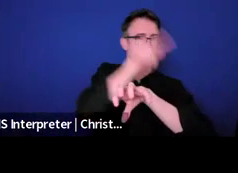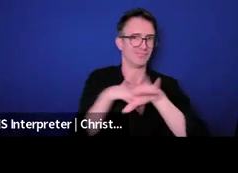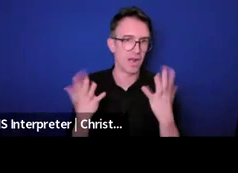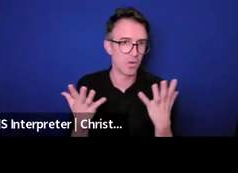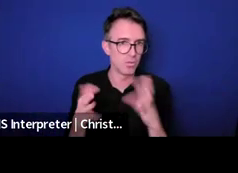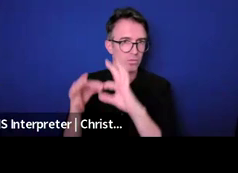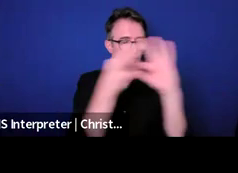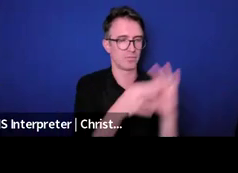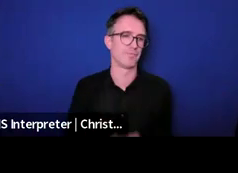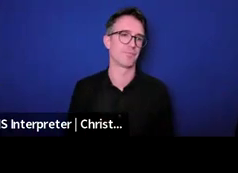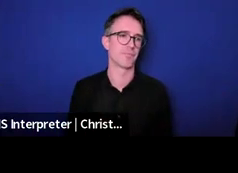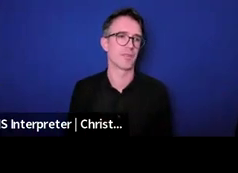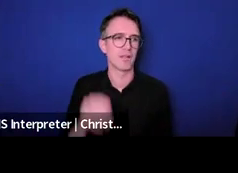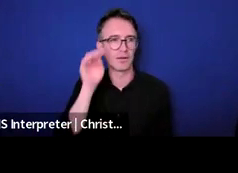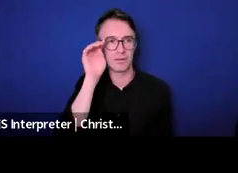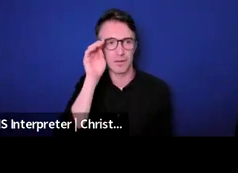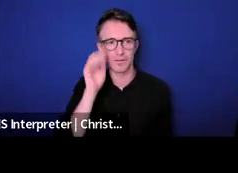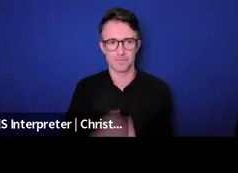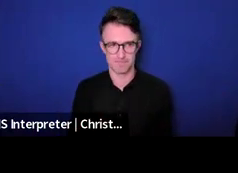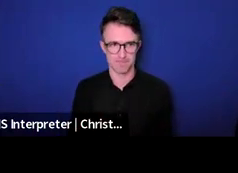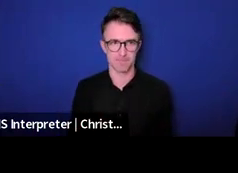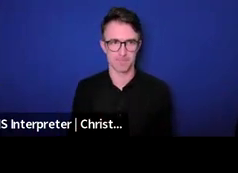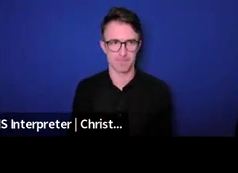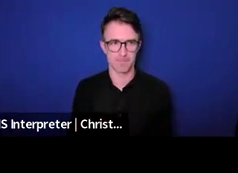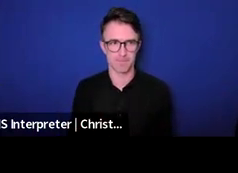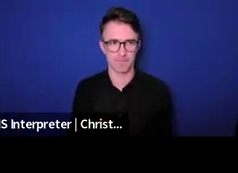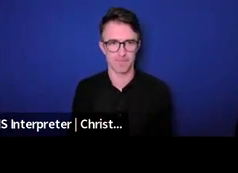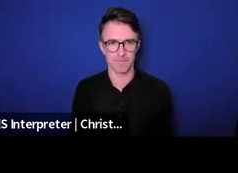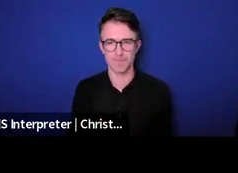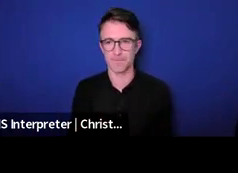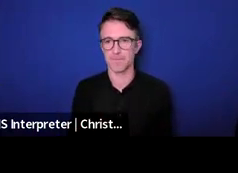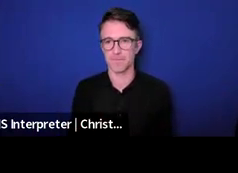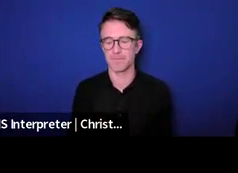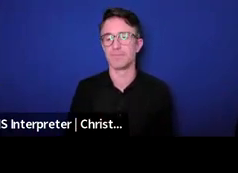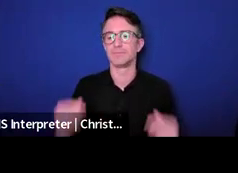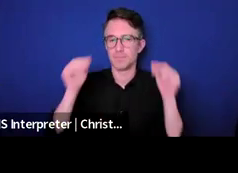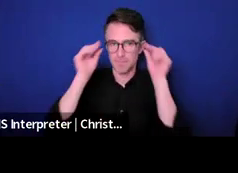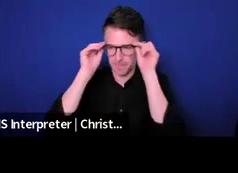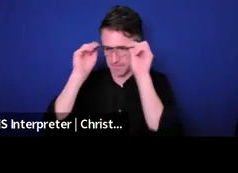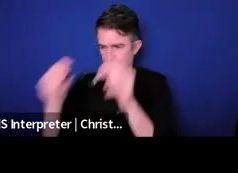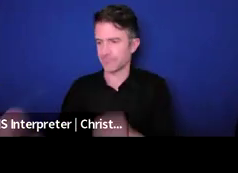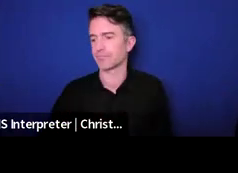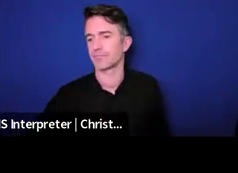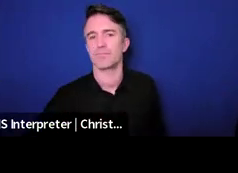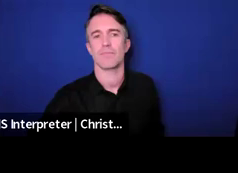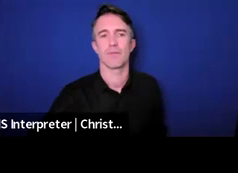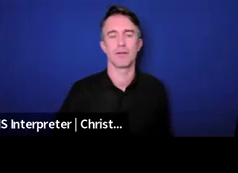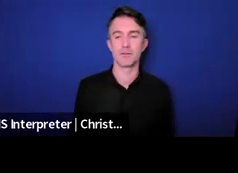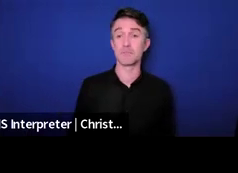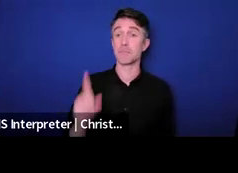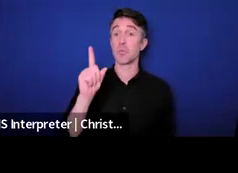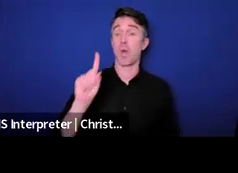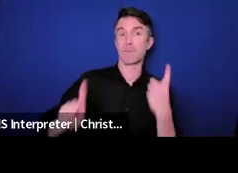So one of the important things then is, if we're thinking about a systems approach, and if we're thinking about it from a human